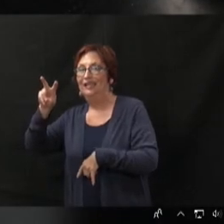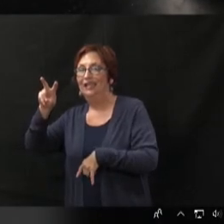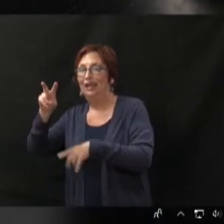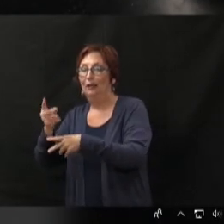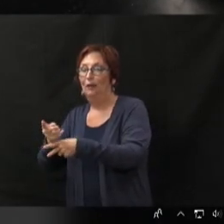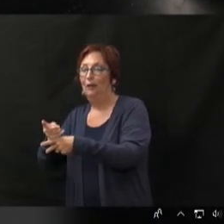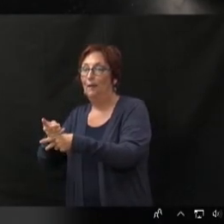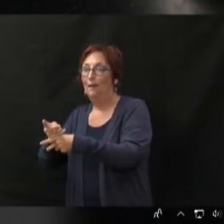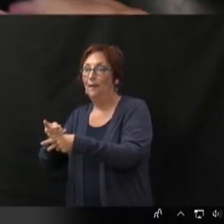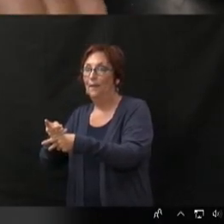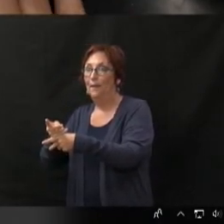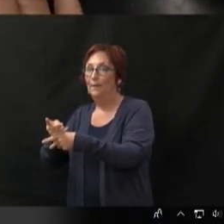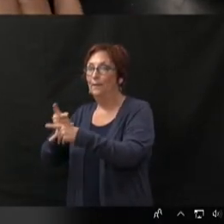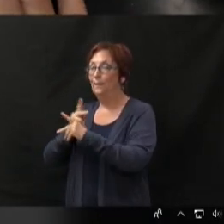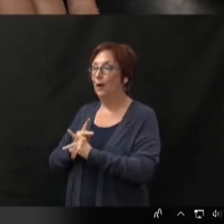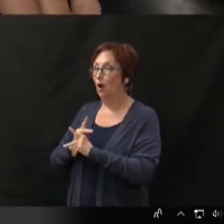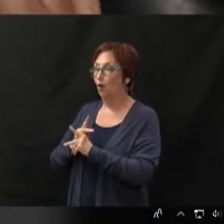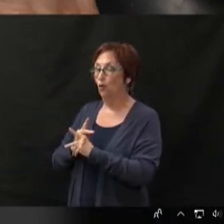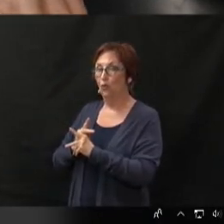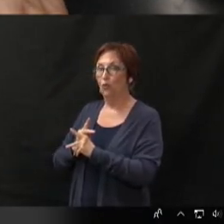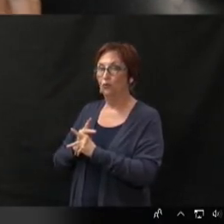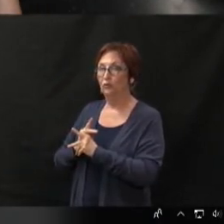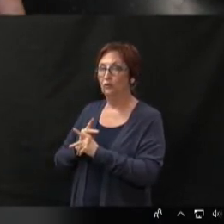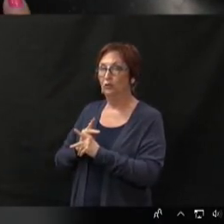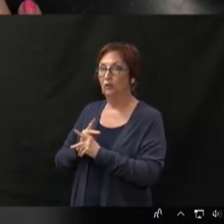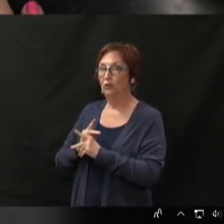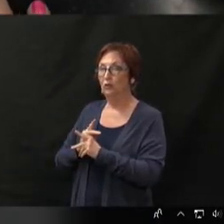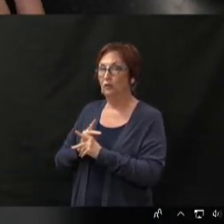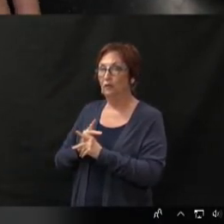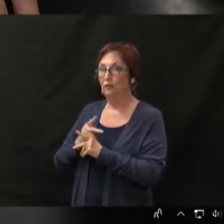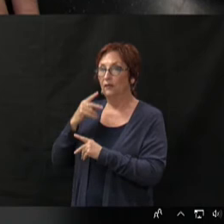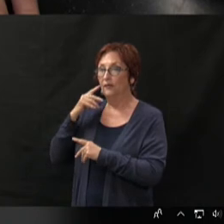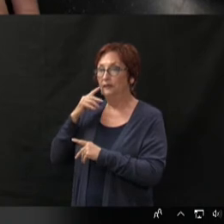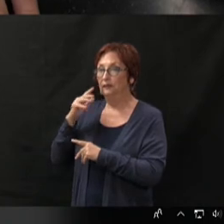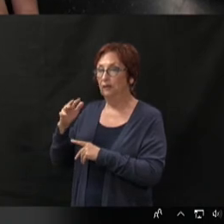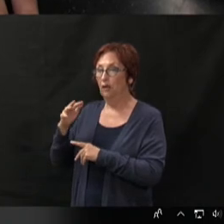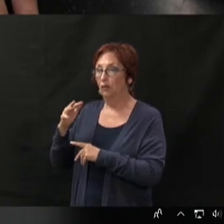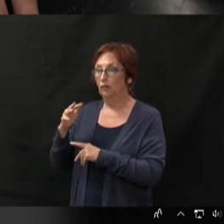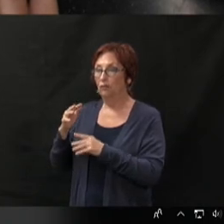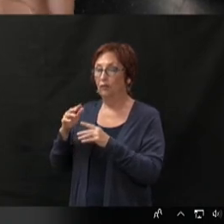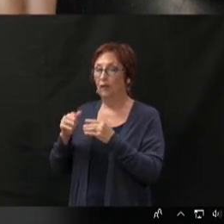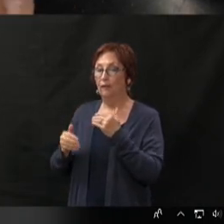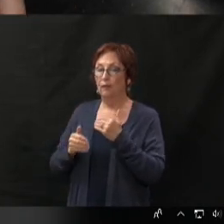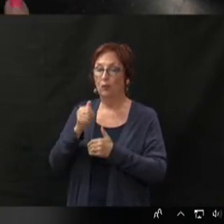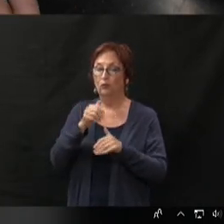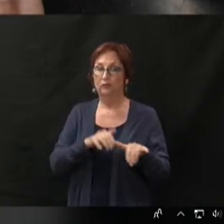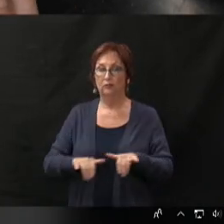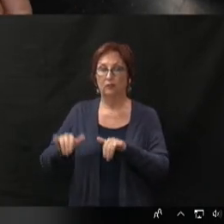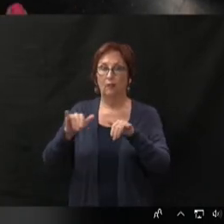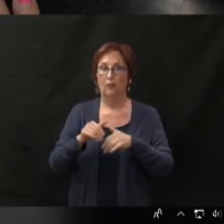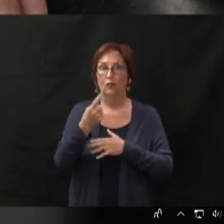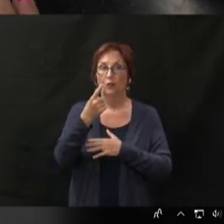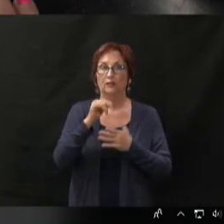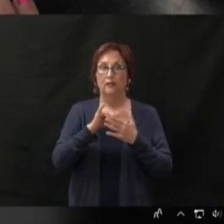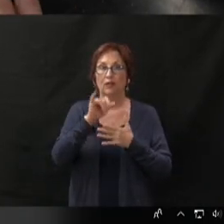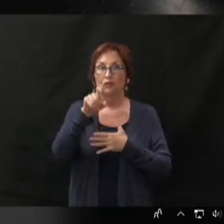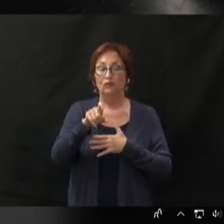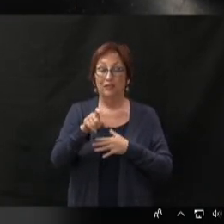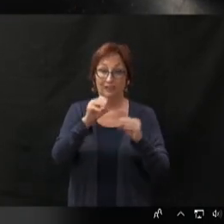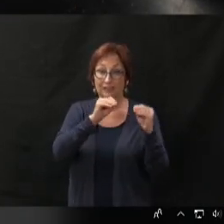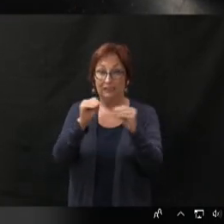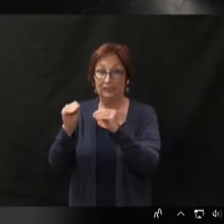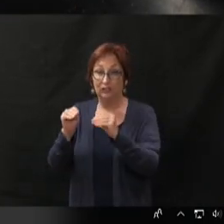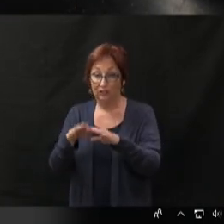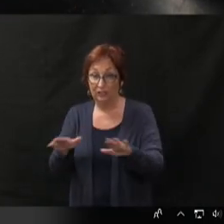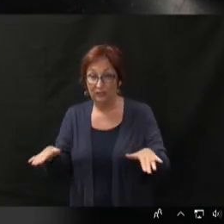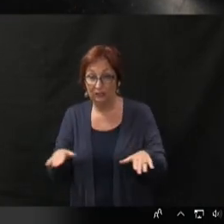borrows its own. I can't talk anymore. And the most common, the ones that you need to teach to